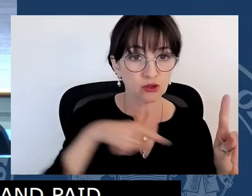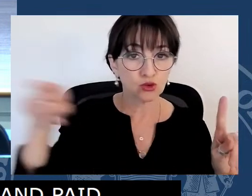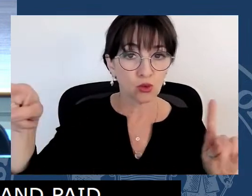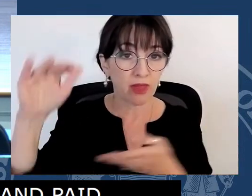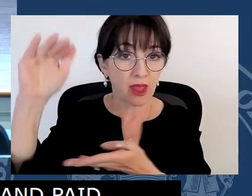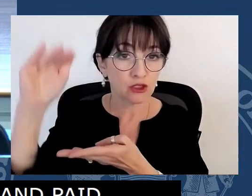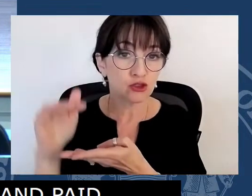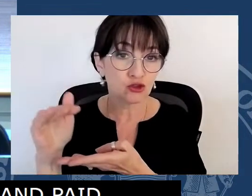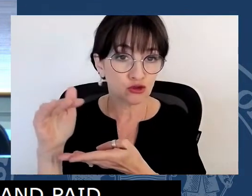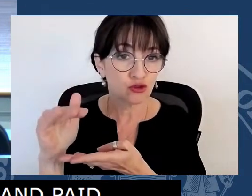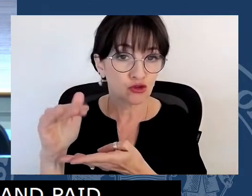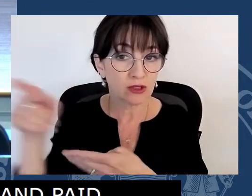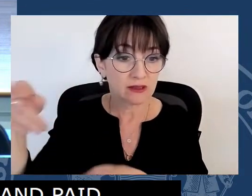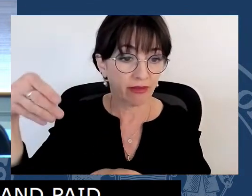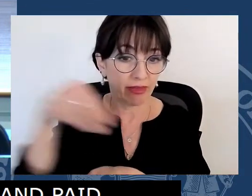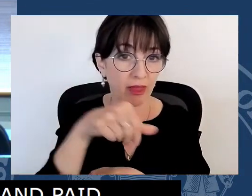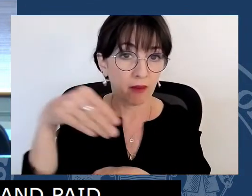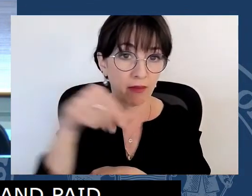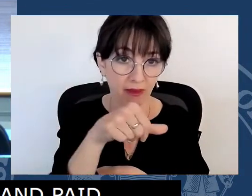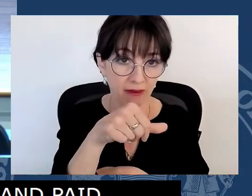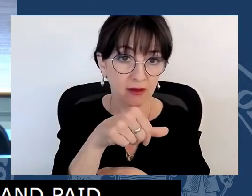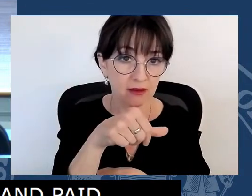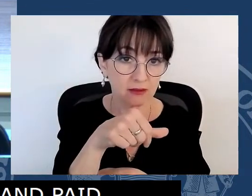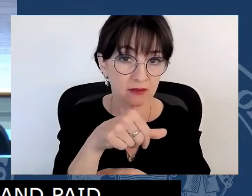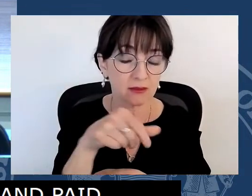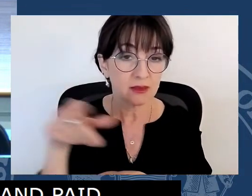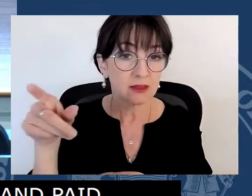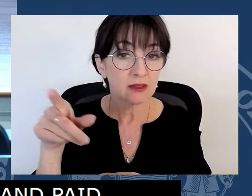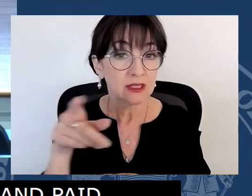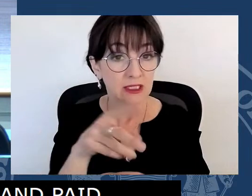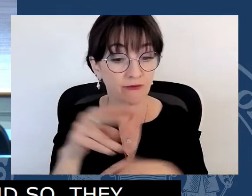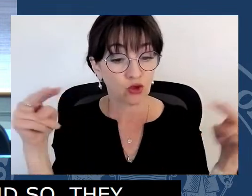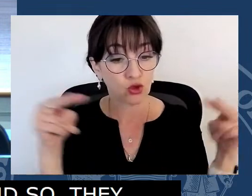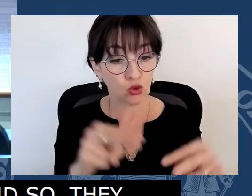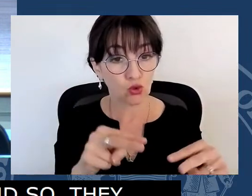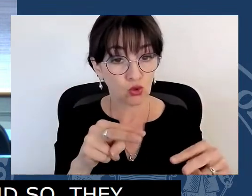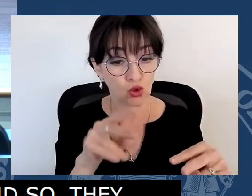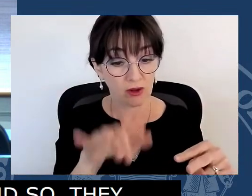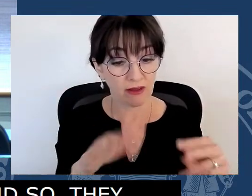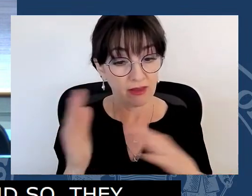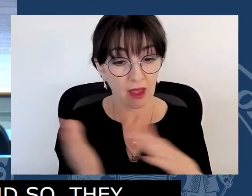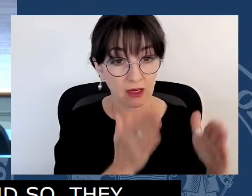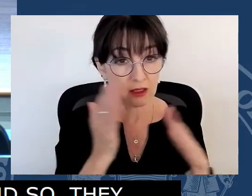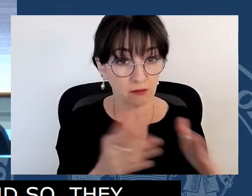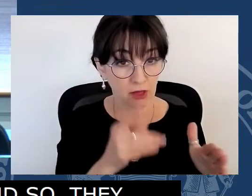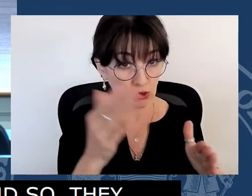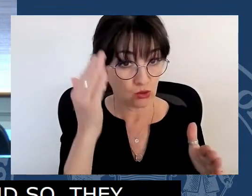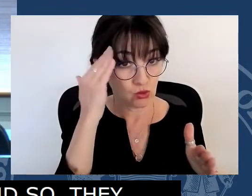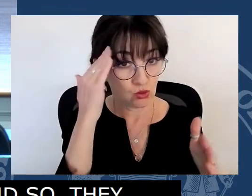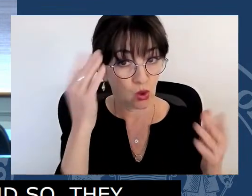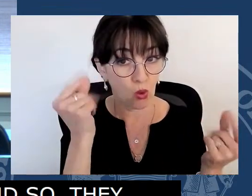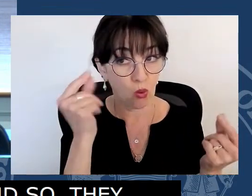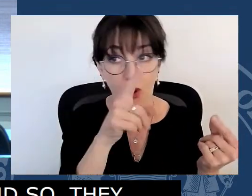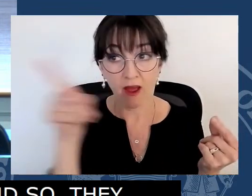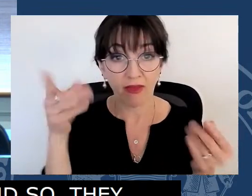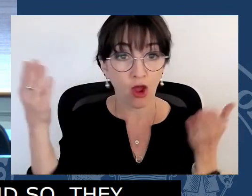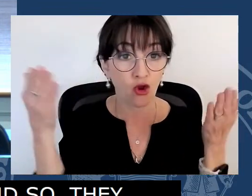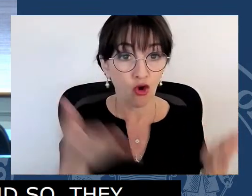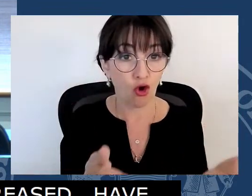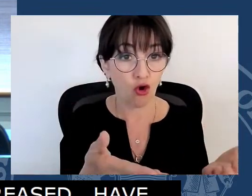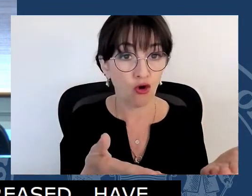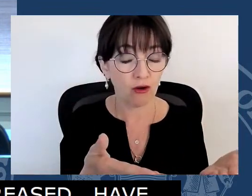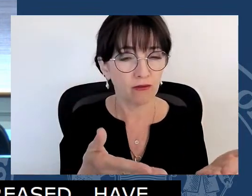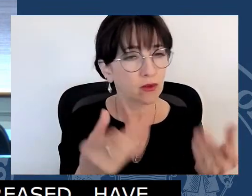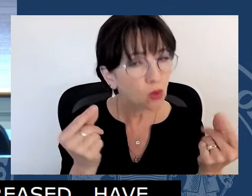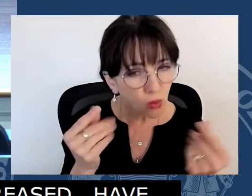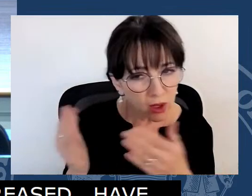what they're paying. They have decreased. If you look at, have you looked at the plans? Do you know much about the plan of what they've offered the employees? What